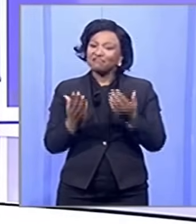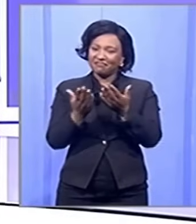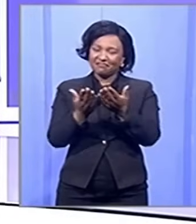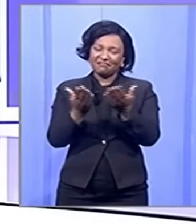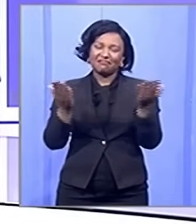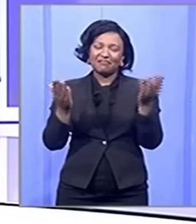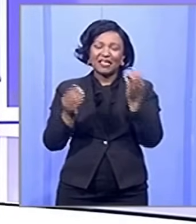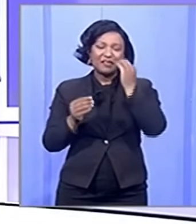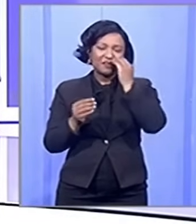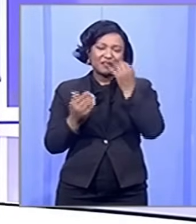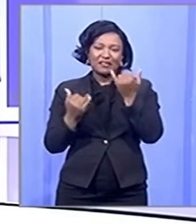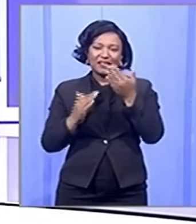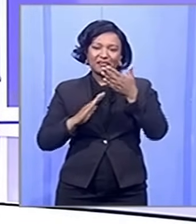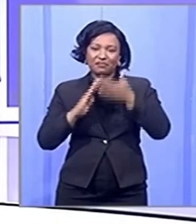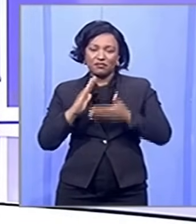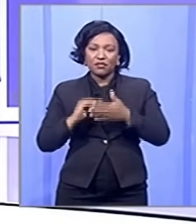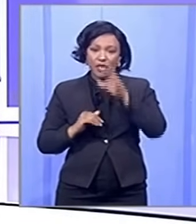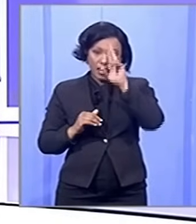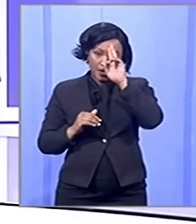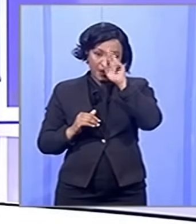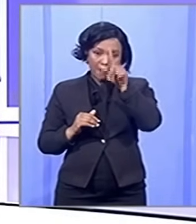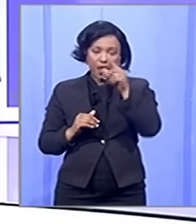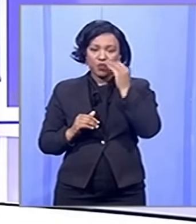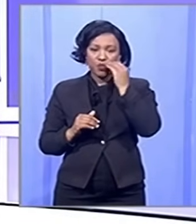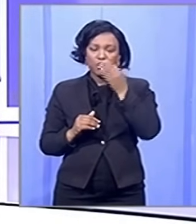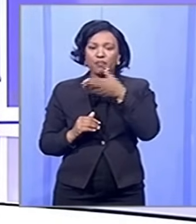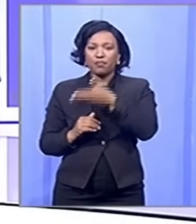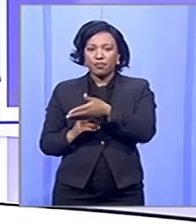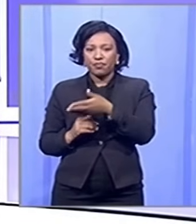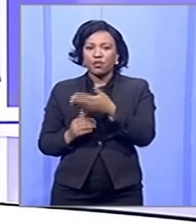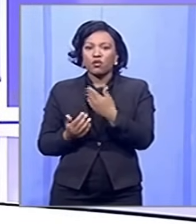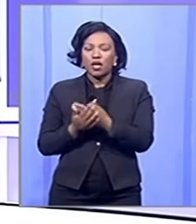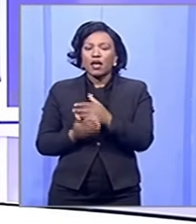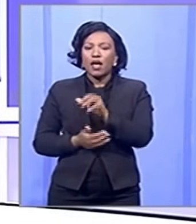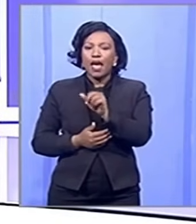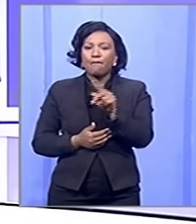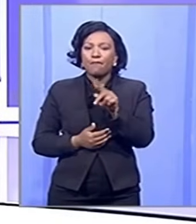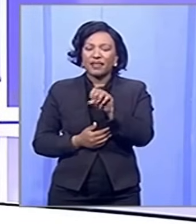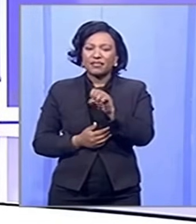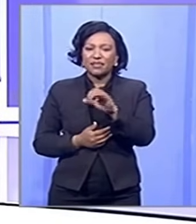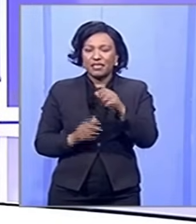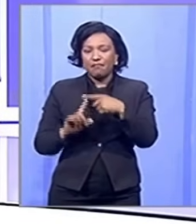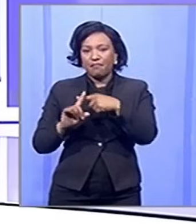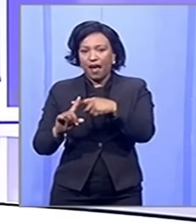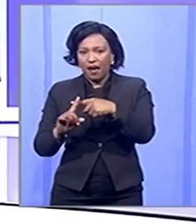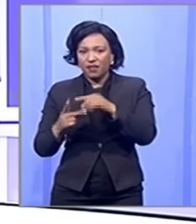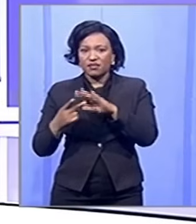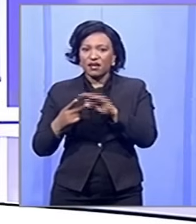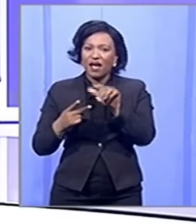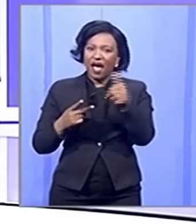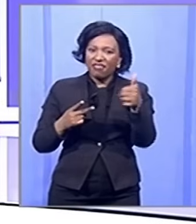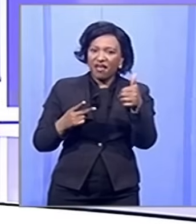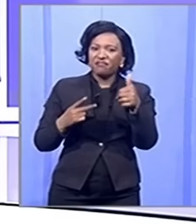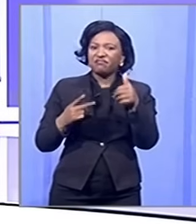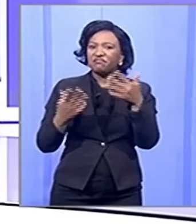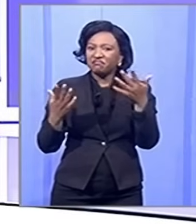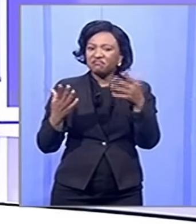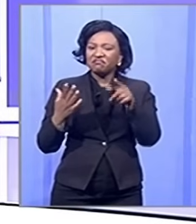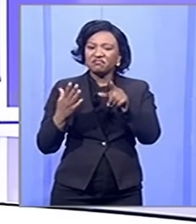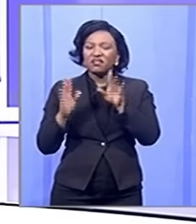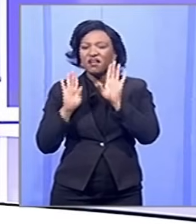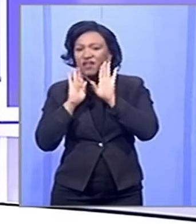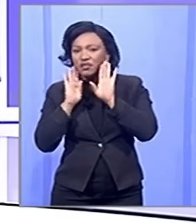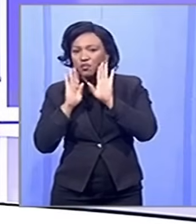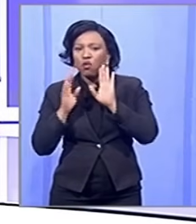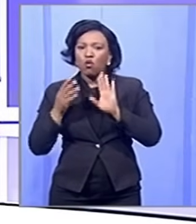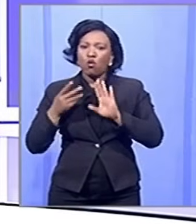Bagešo di felela mo gopolang gore ditaba tša rena di a hwetšagala go app ya SABC Plus le go marangrang a dikgokagano a